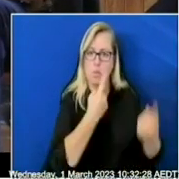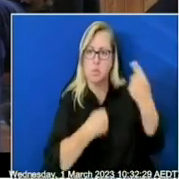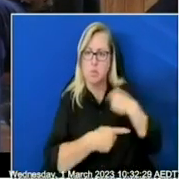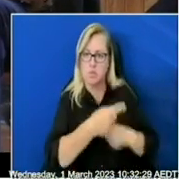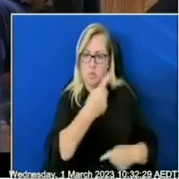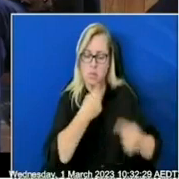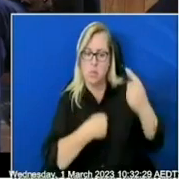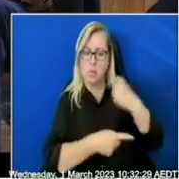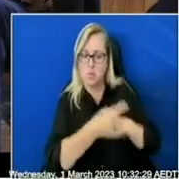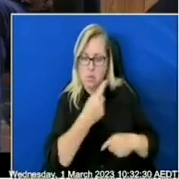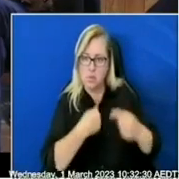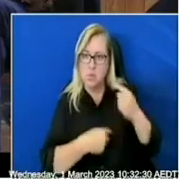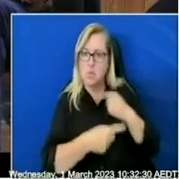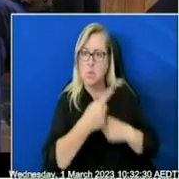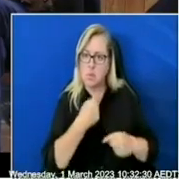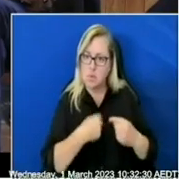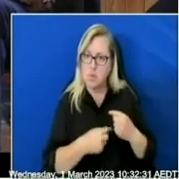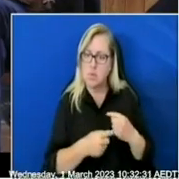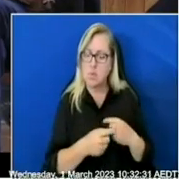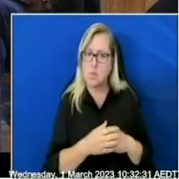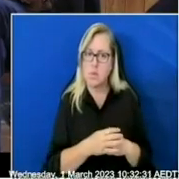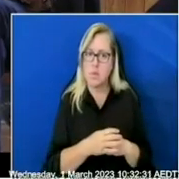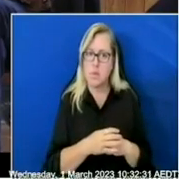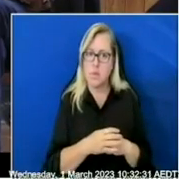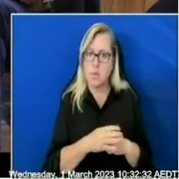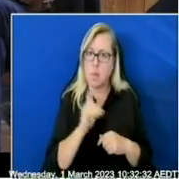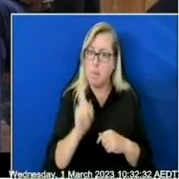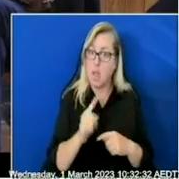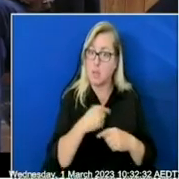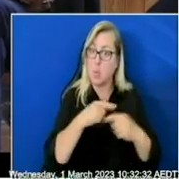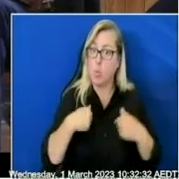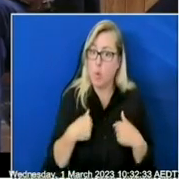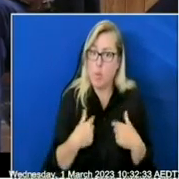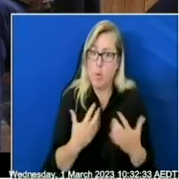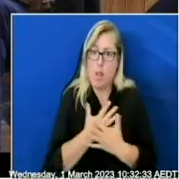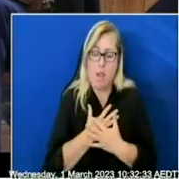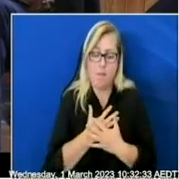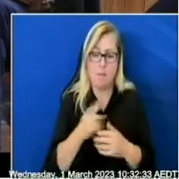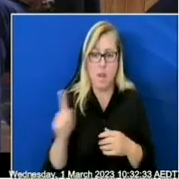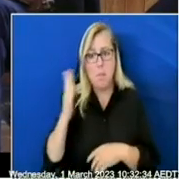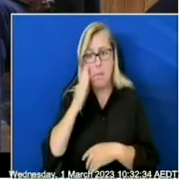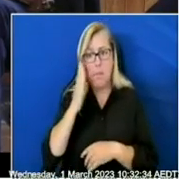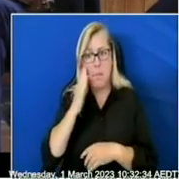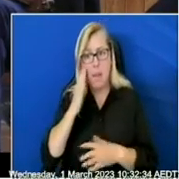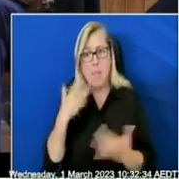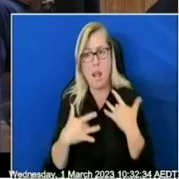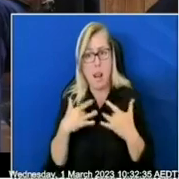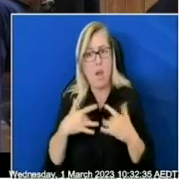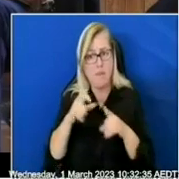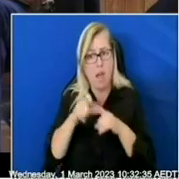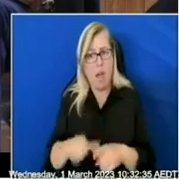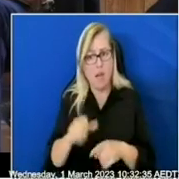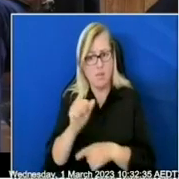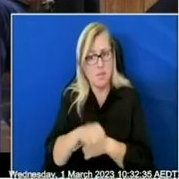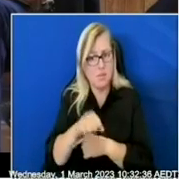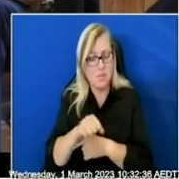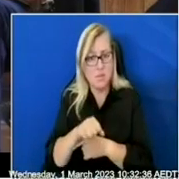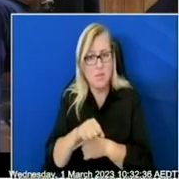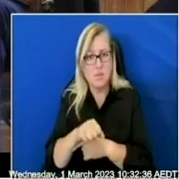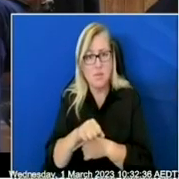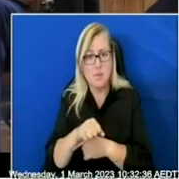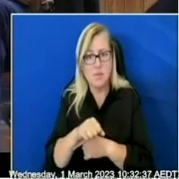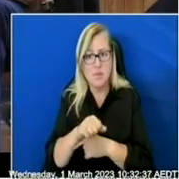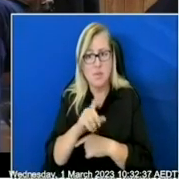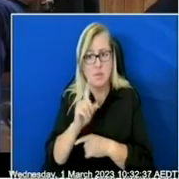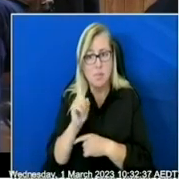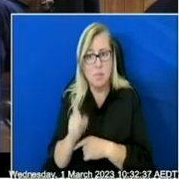we were loved. We got to, as hard as mum's life was, she met dad,